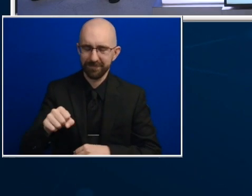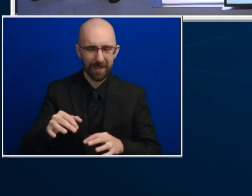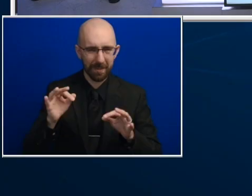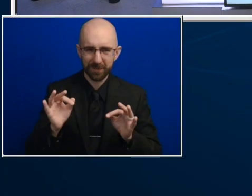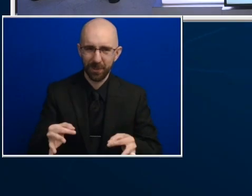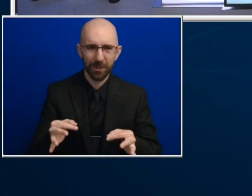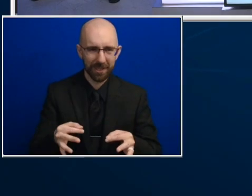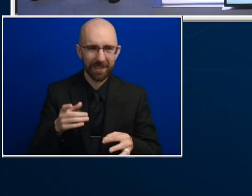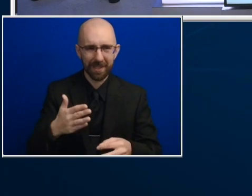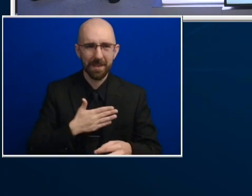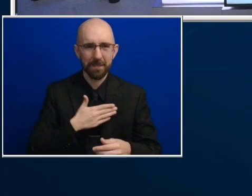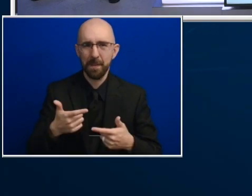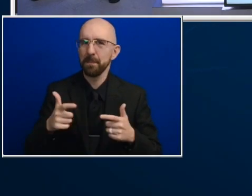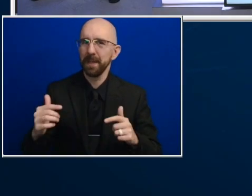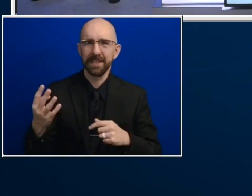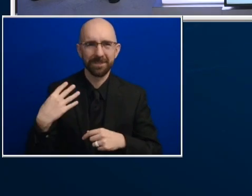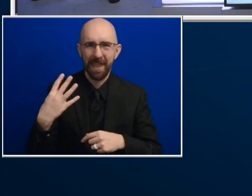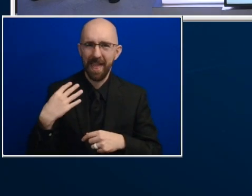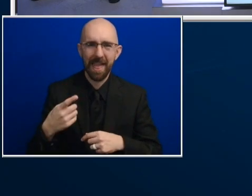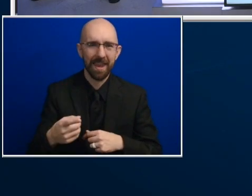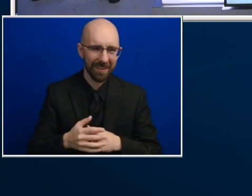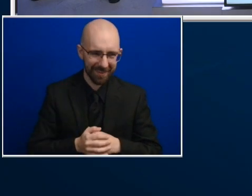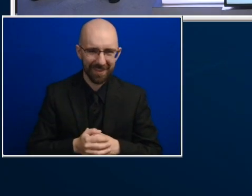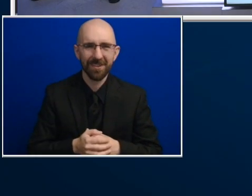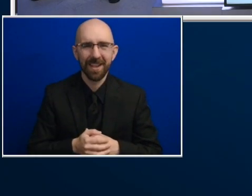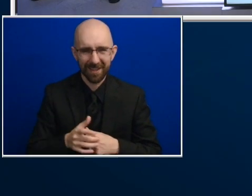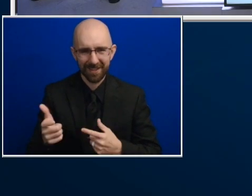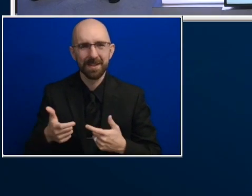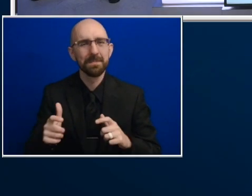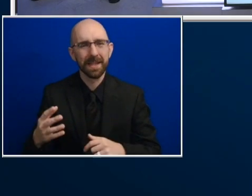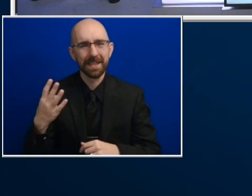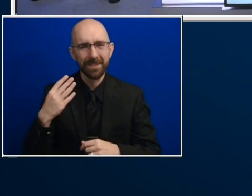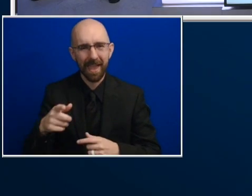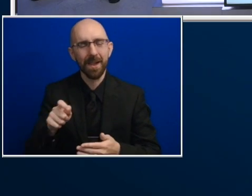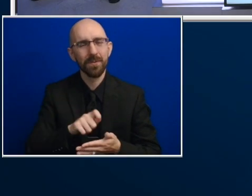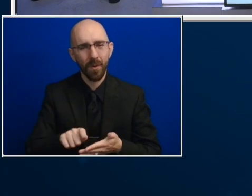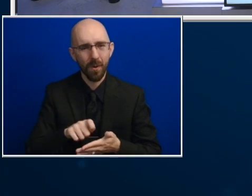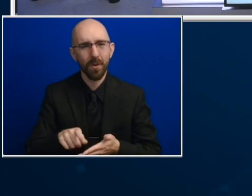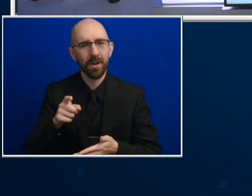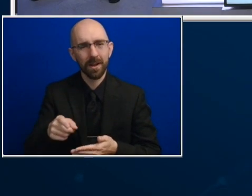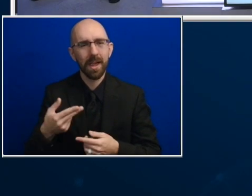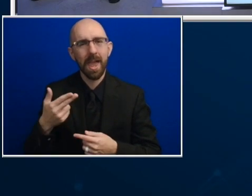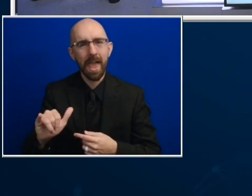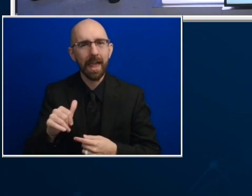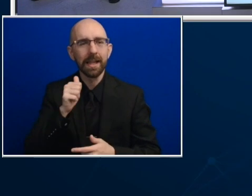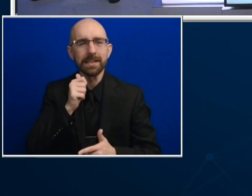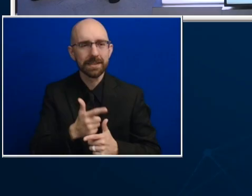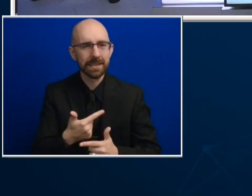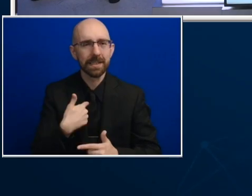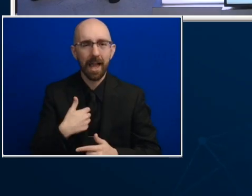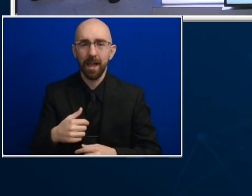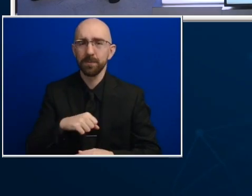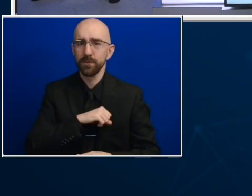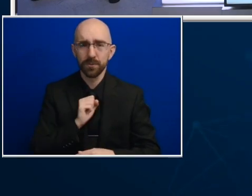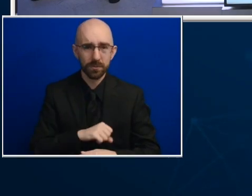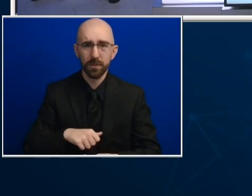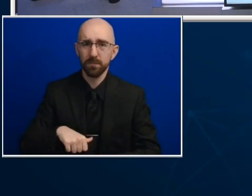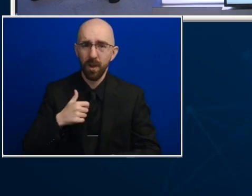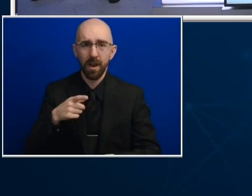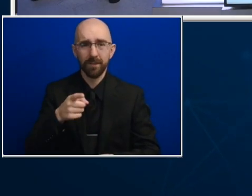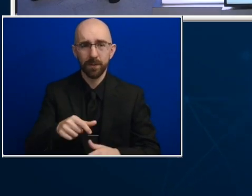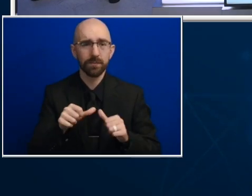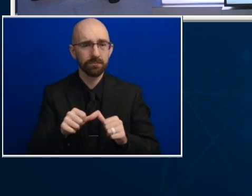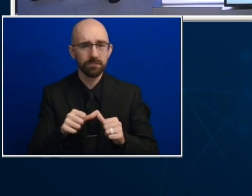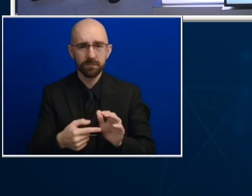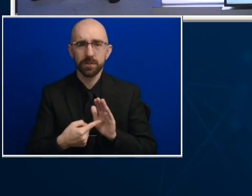my biggest fan. Okay, well, here's what your biggest fan wrote. She wrote, "Hey sis, I'm super proud of you for continuing to showcase your